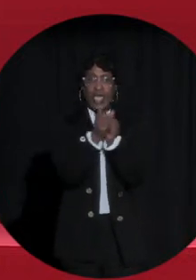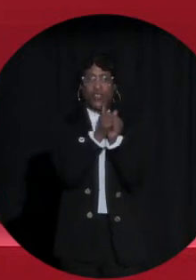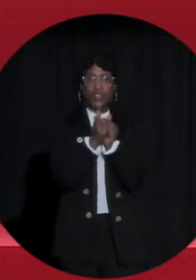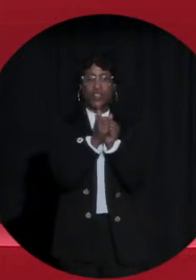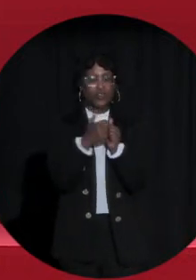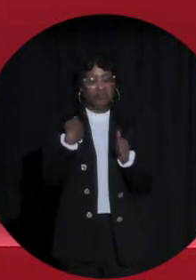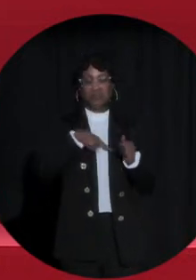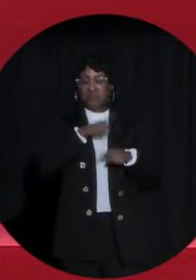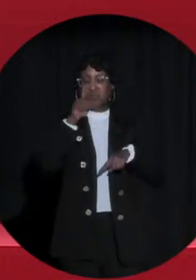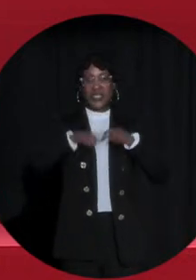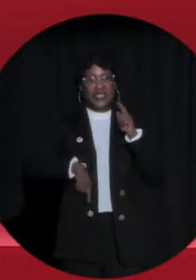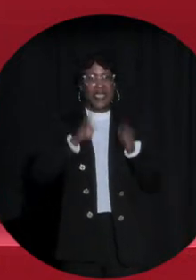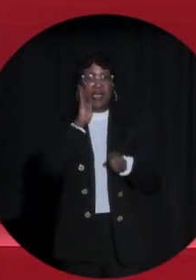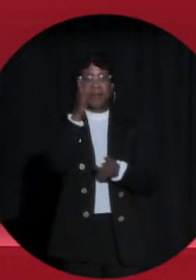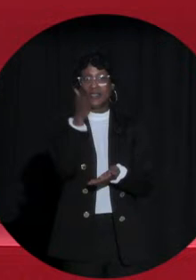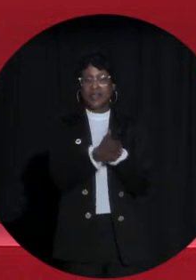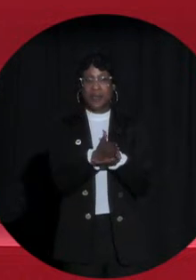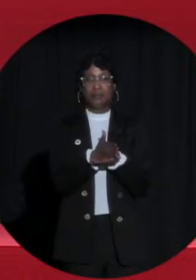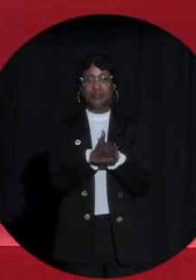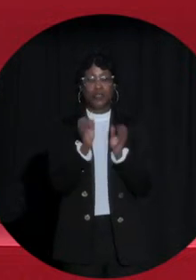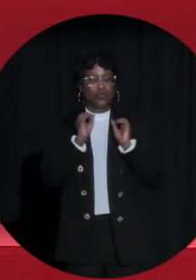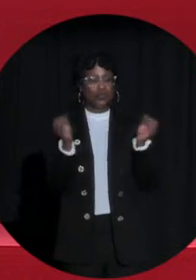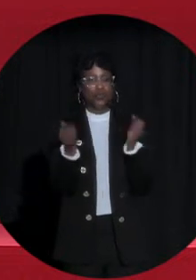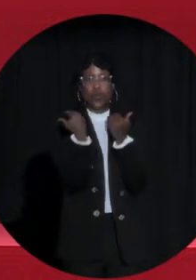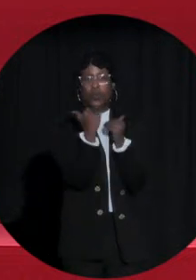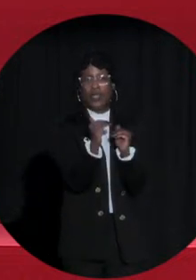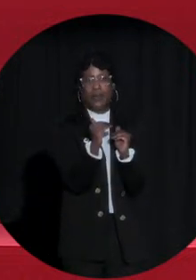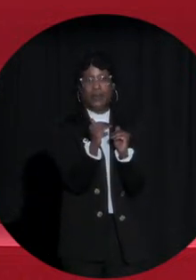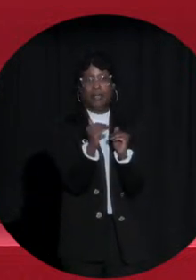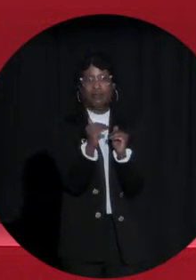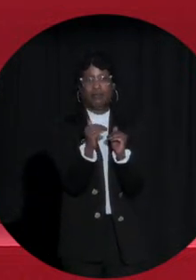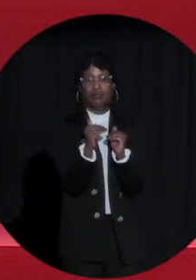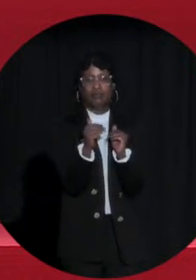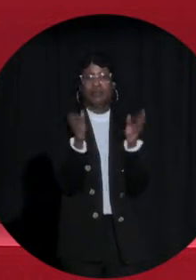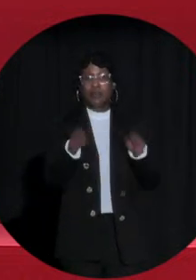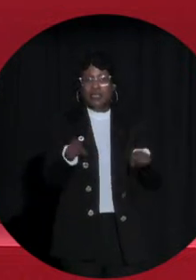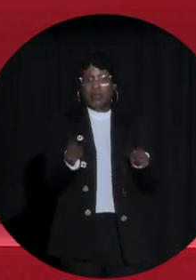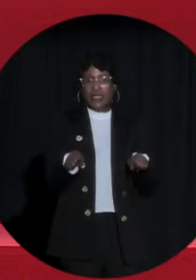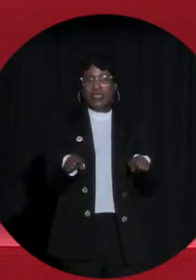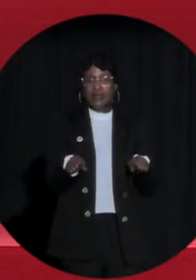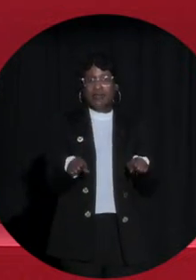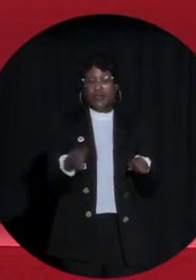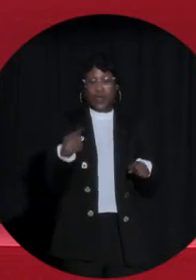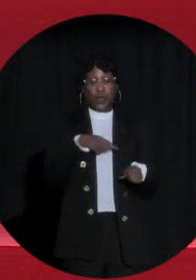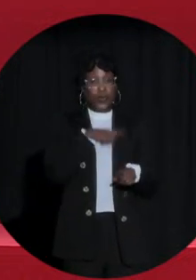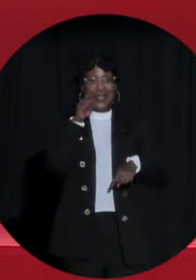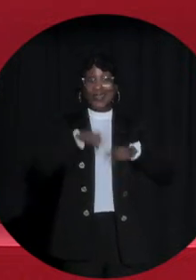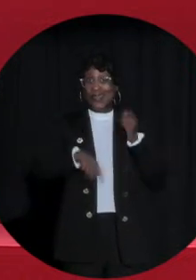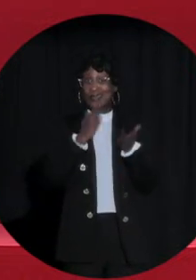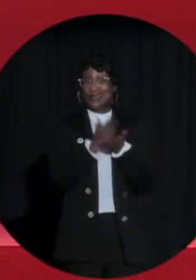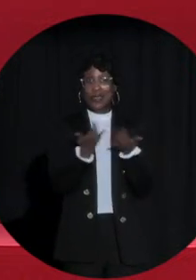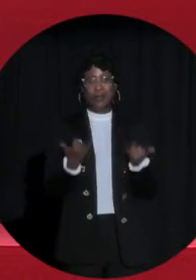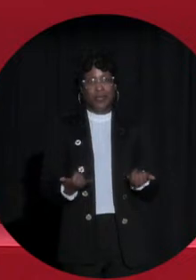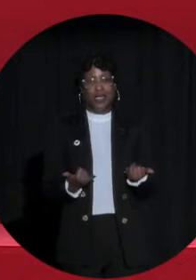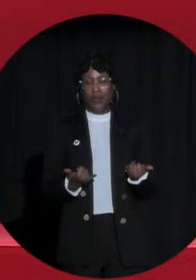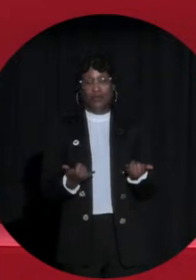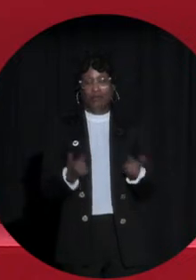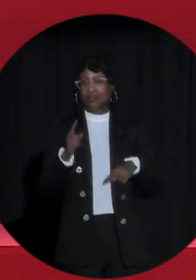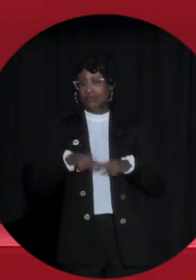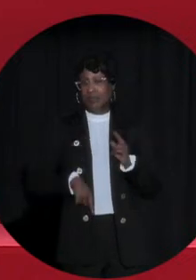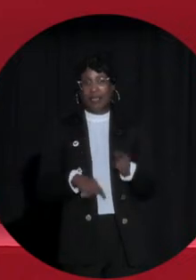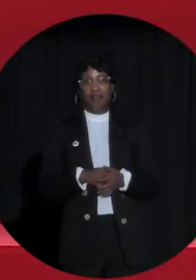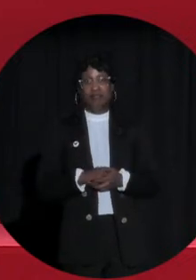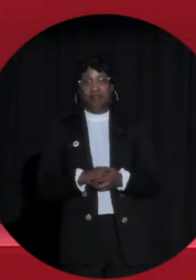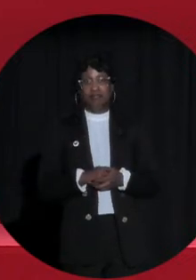no limit to what is possible. Prince Georgians, we can't stop now. And the